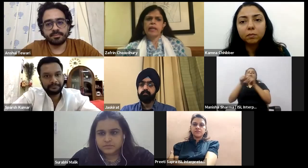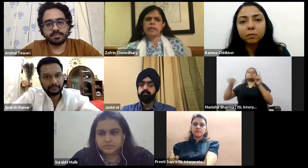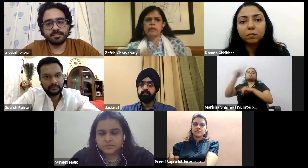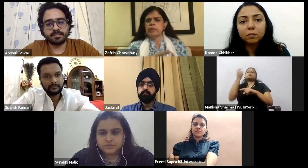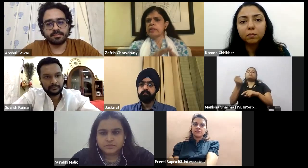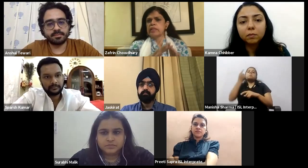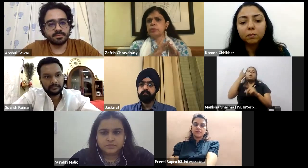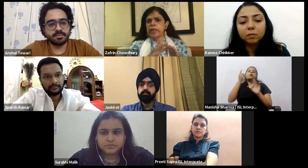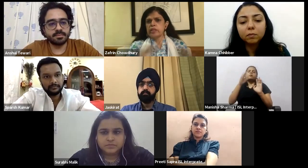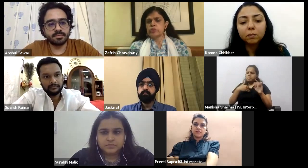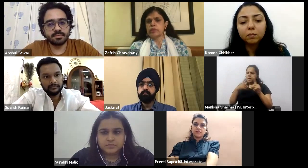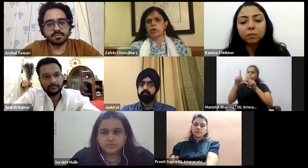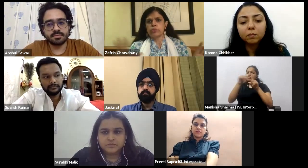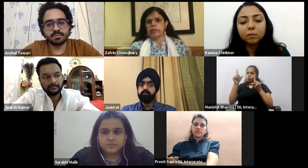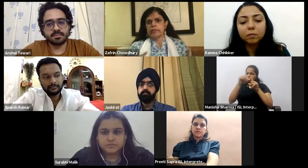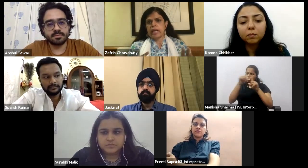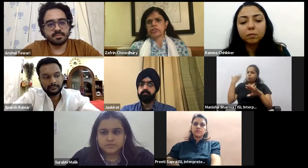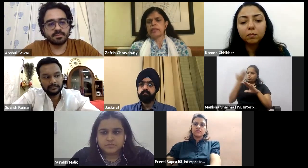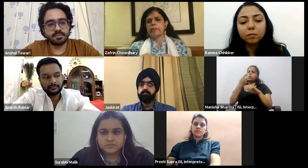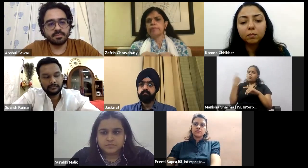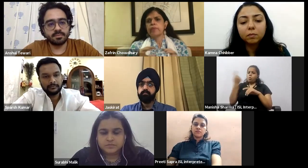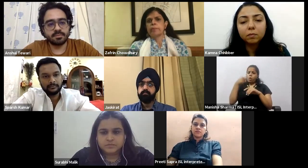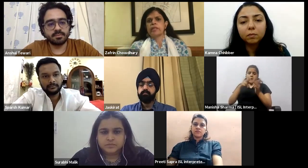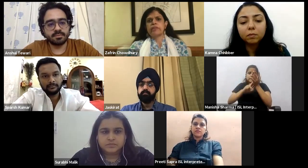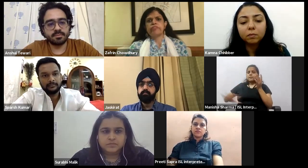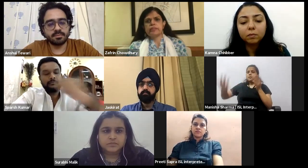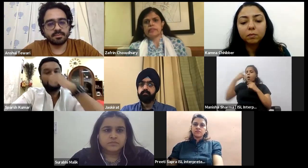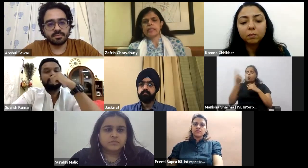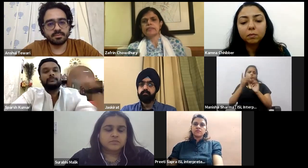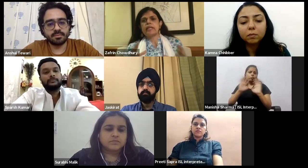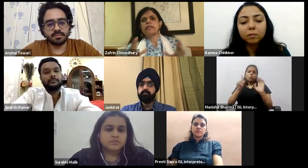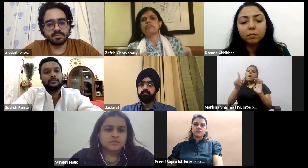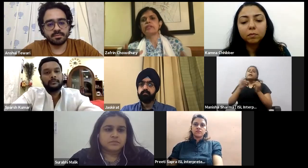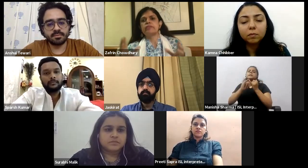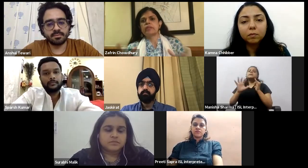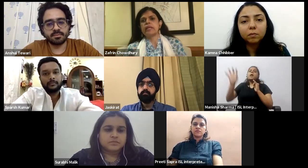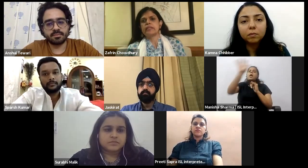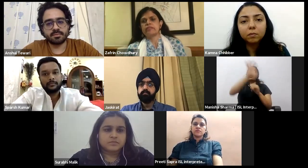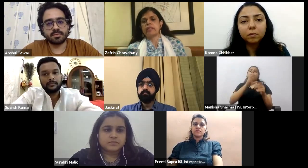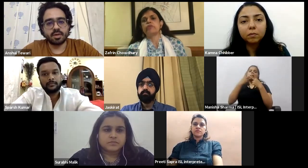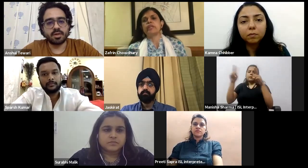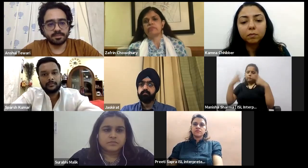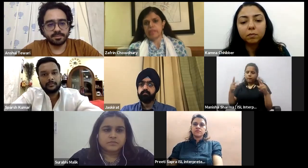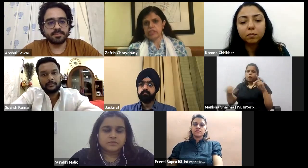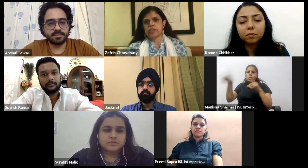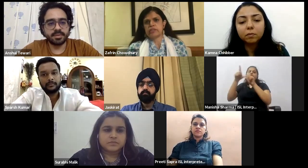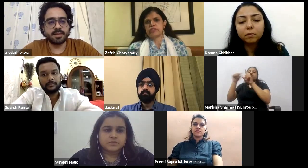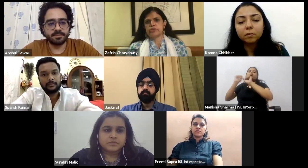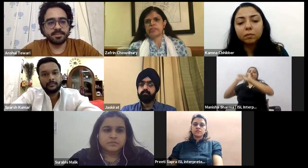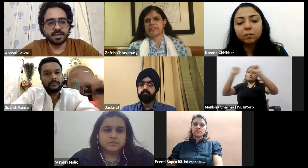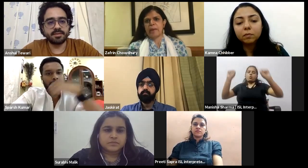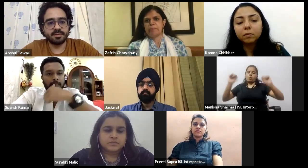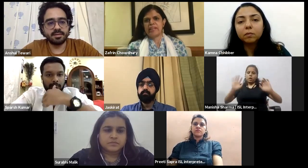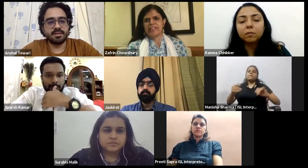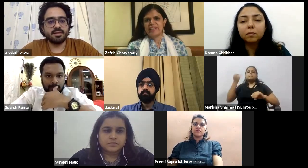doing, and it went through not only nationally, but different states had different creative and innovative initiatives